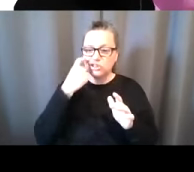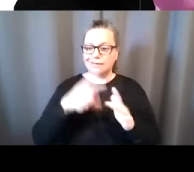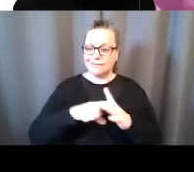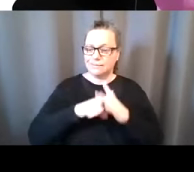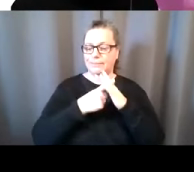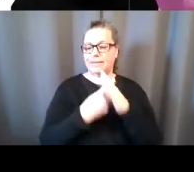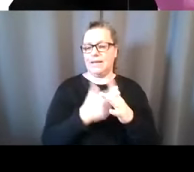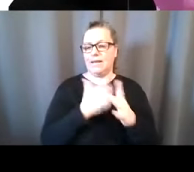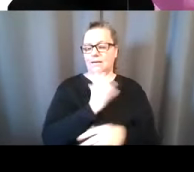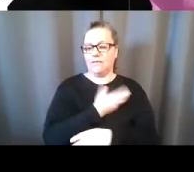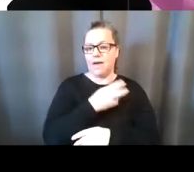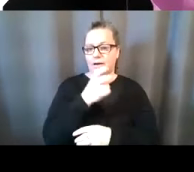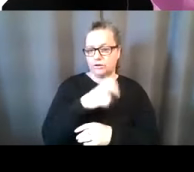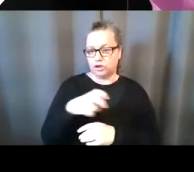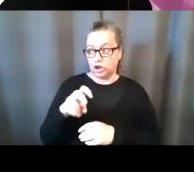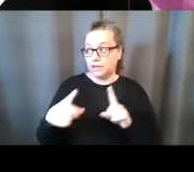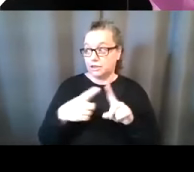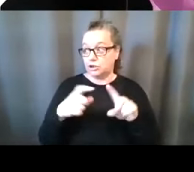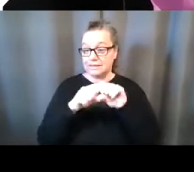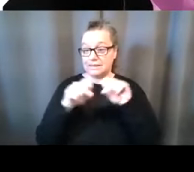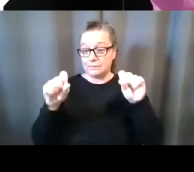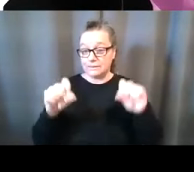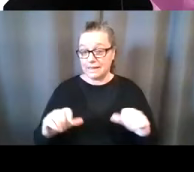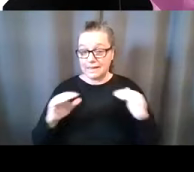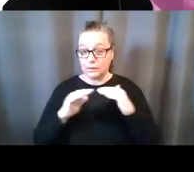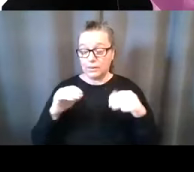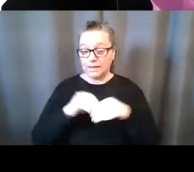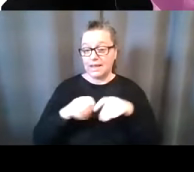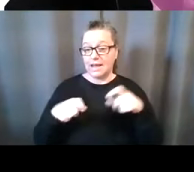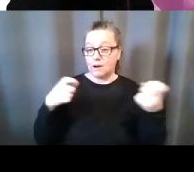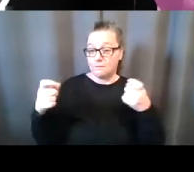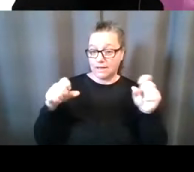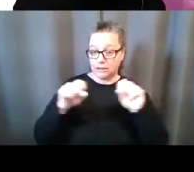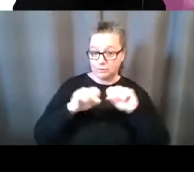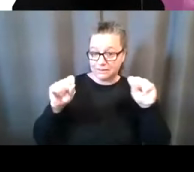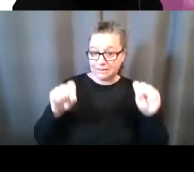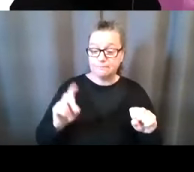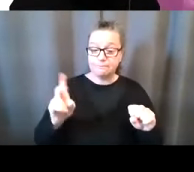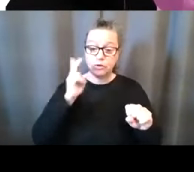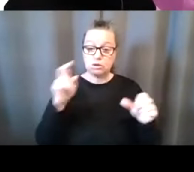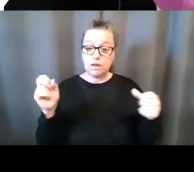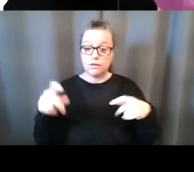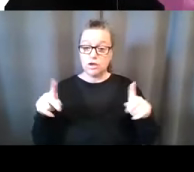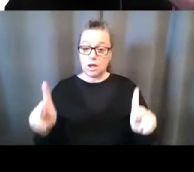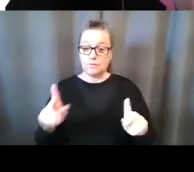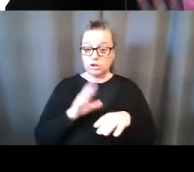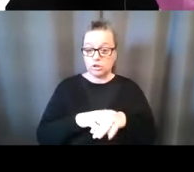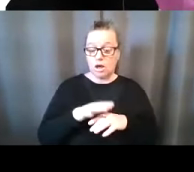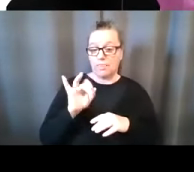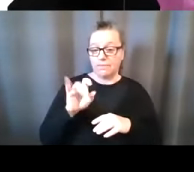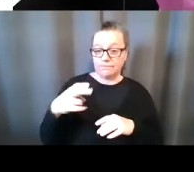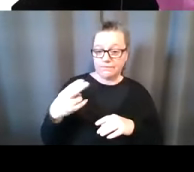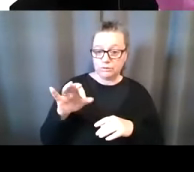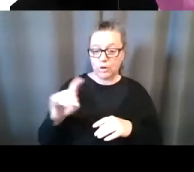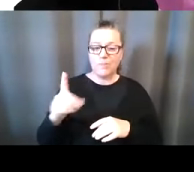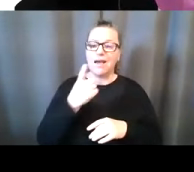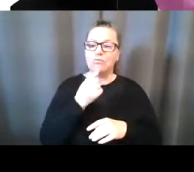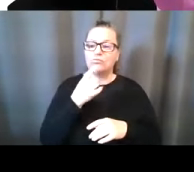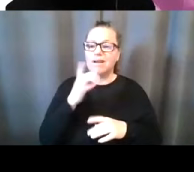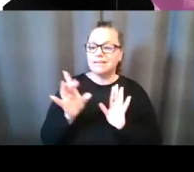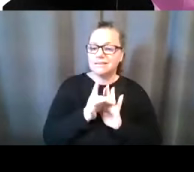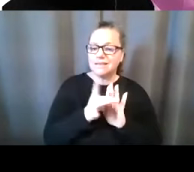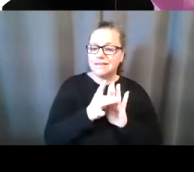our journey to systematize equity in our management system. You saw those opportunities on the fishbone, all those red stickies. We only got to